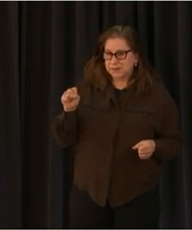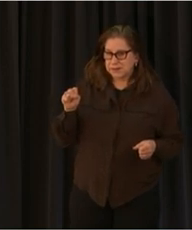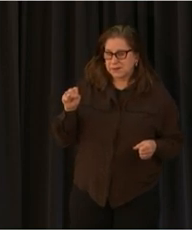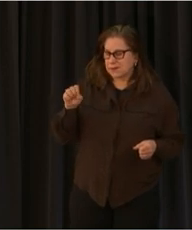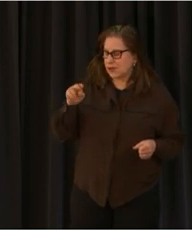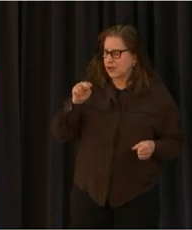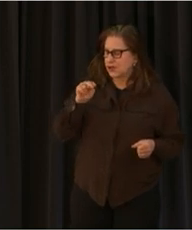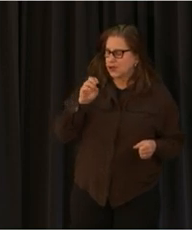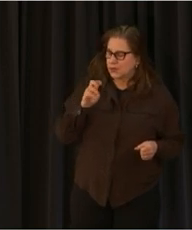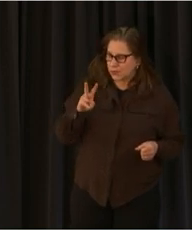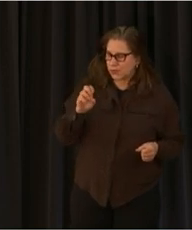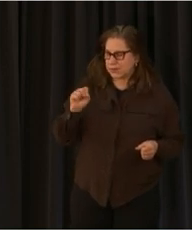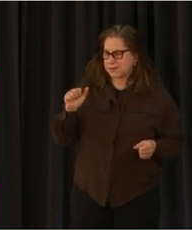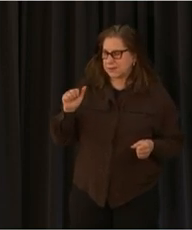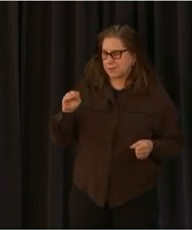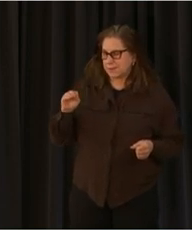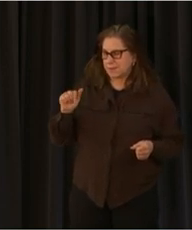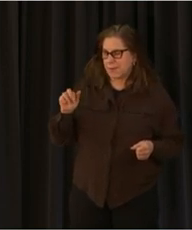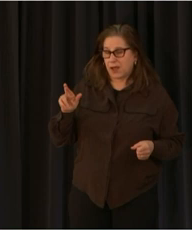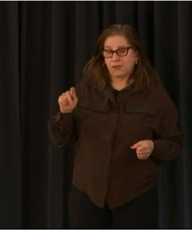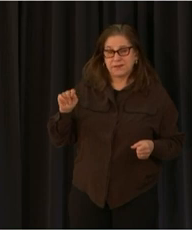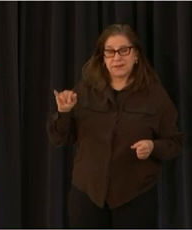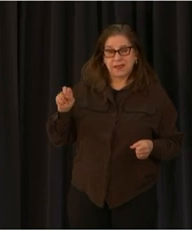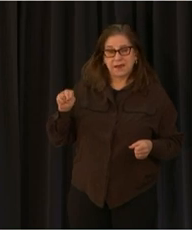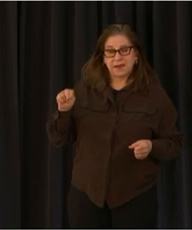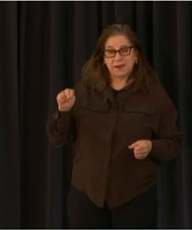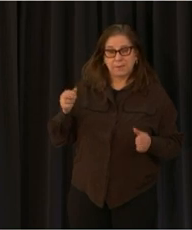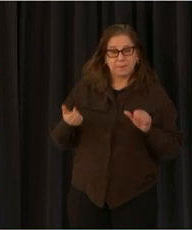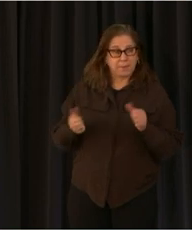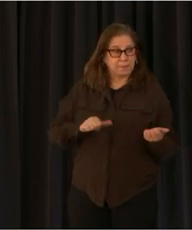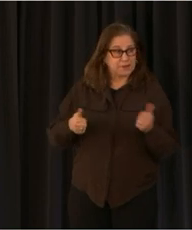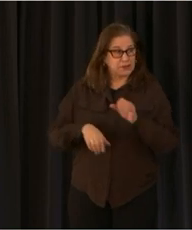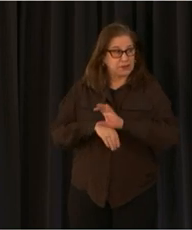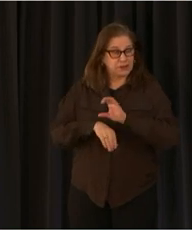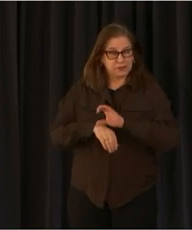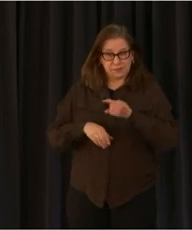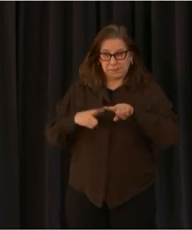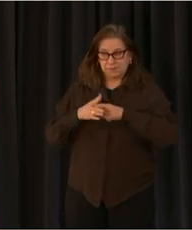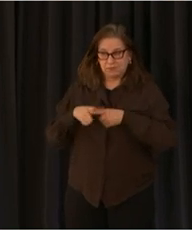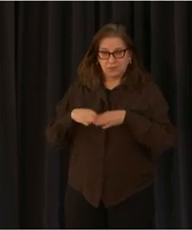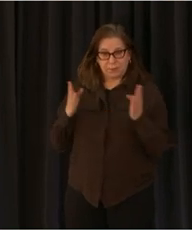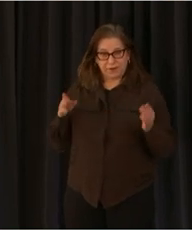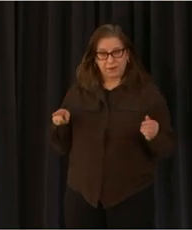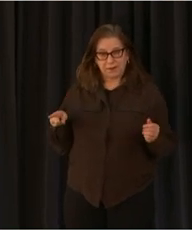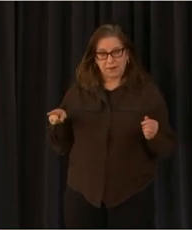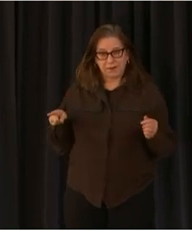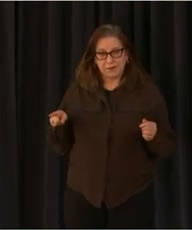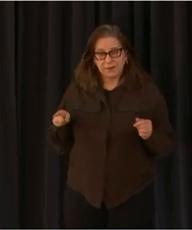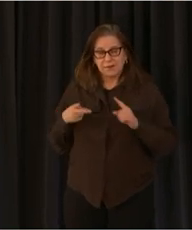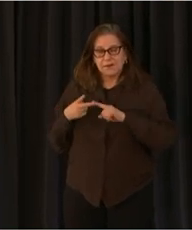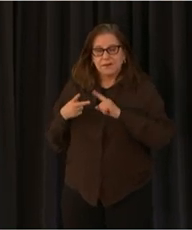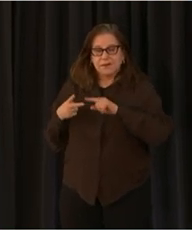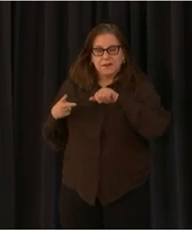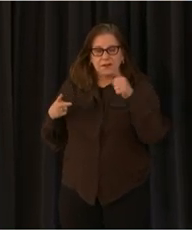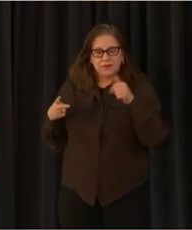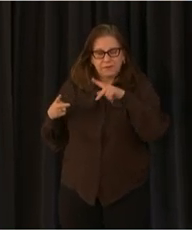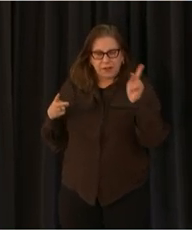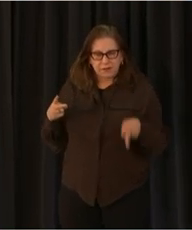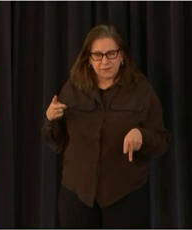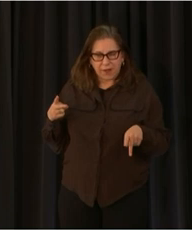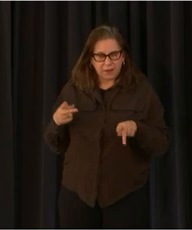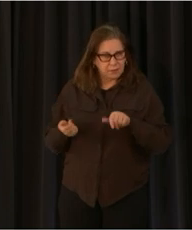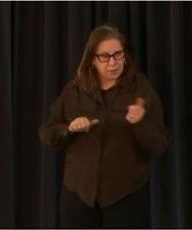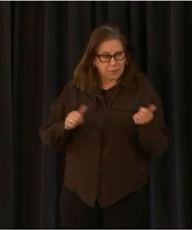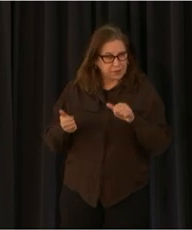in distributing vaccine. And so I wanted to thank all of those who are working together to make this possible,